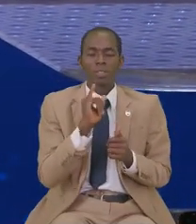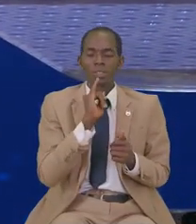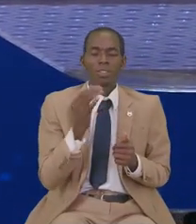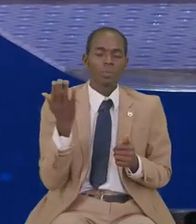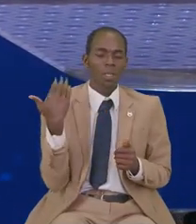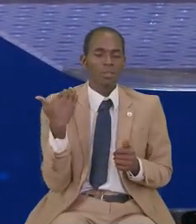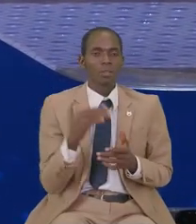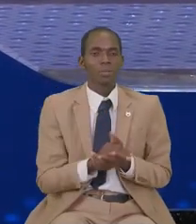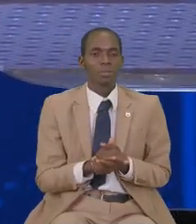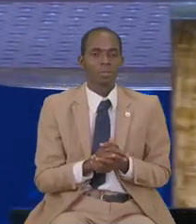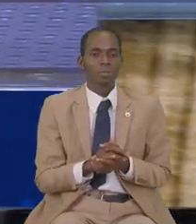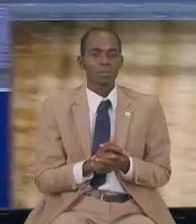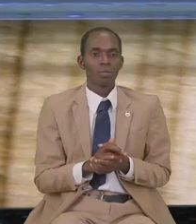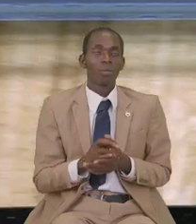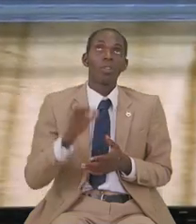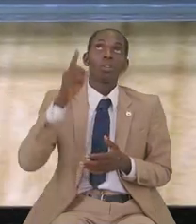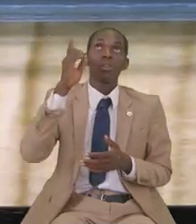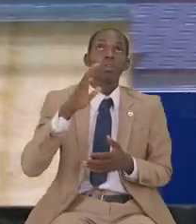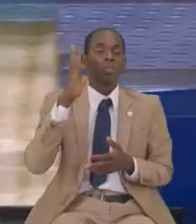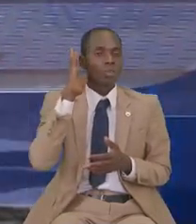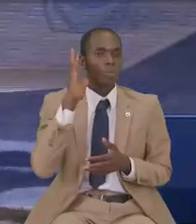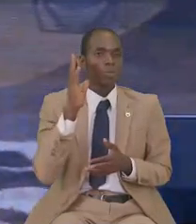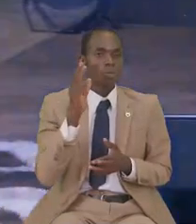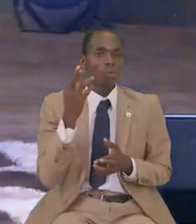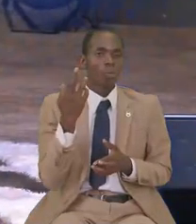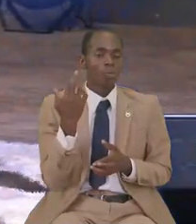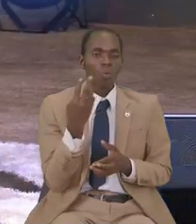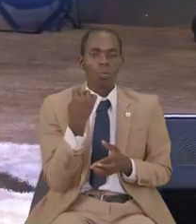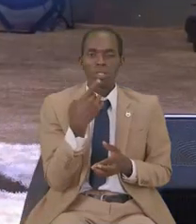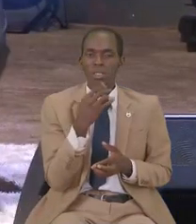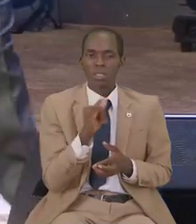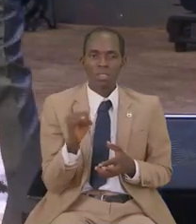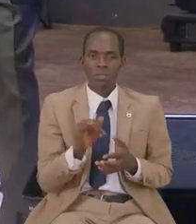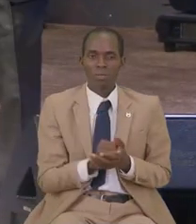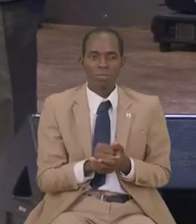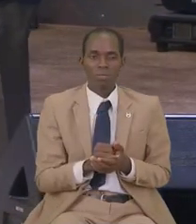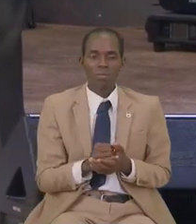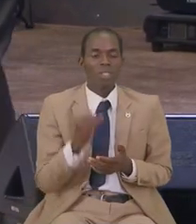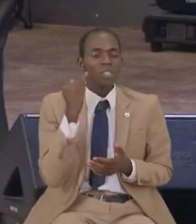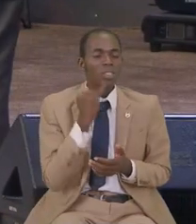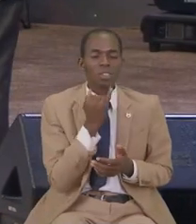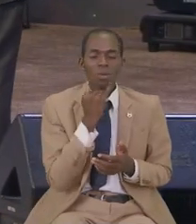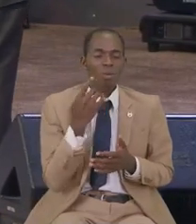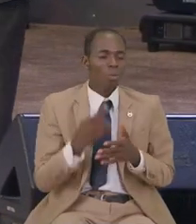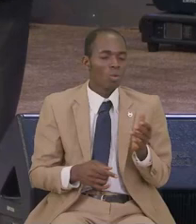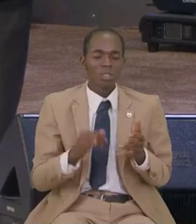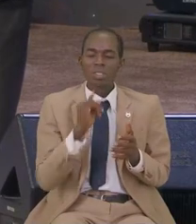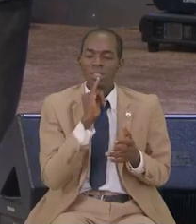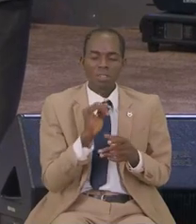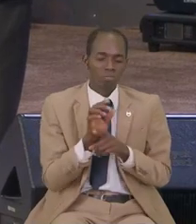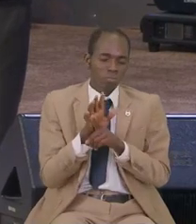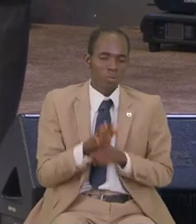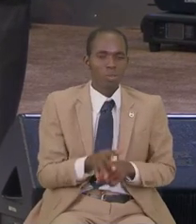is past. God was saying, Israel, what did I tell you? Rest one